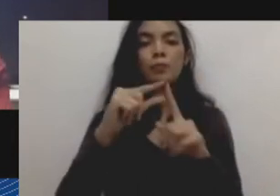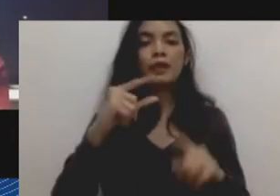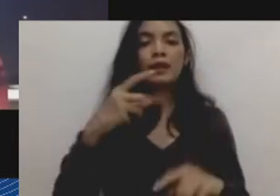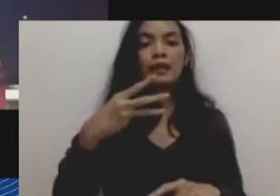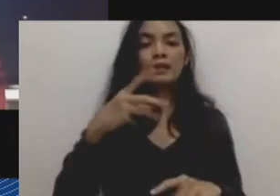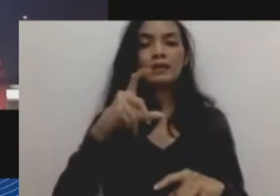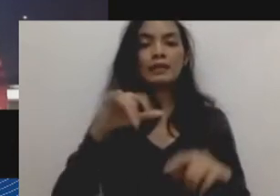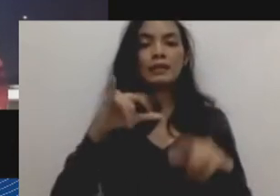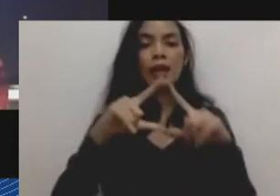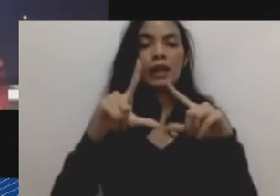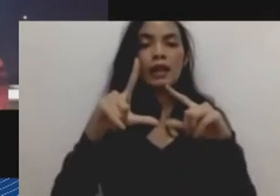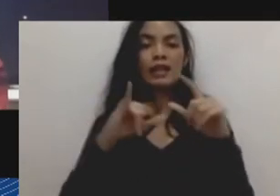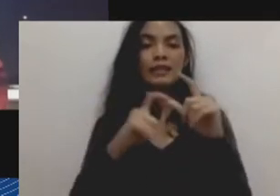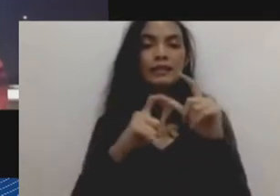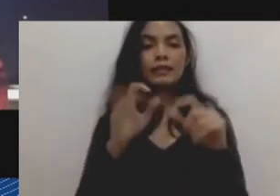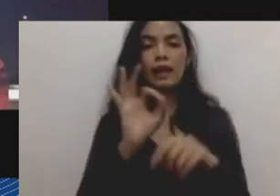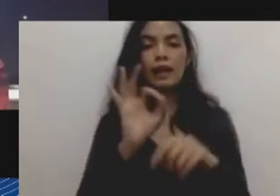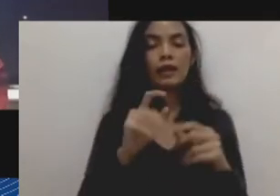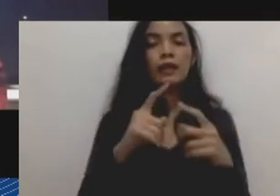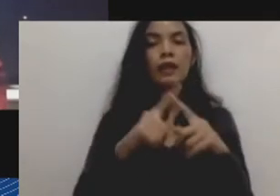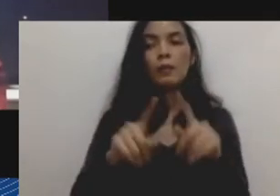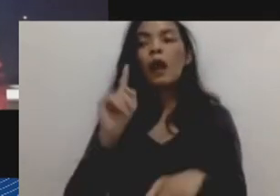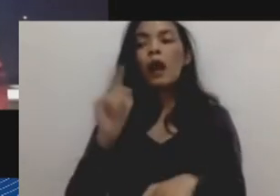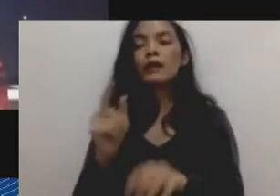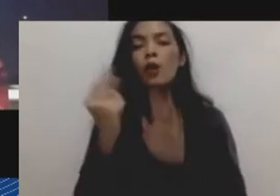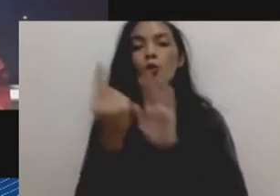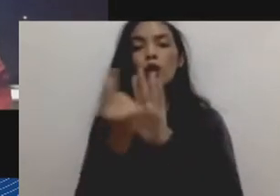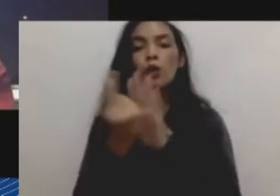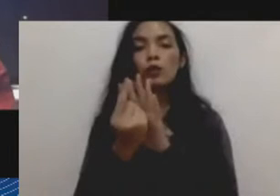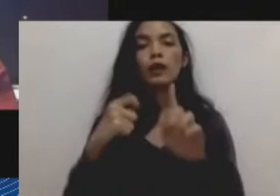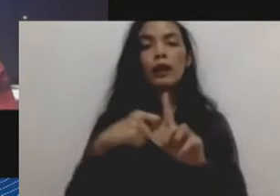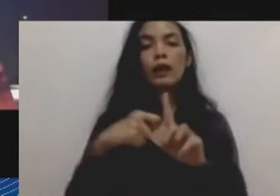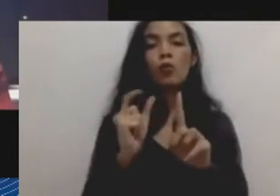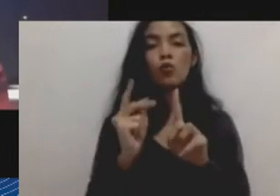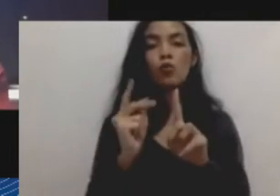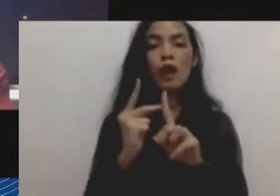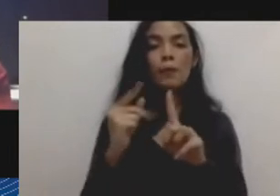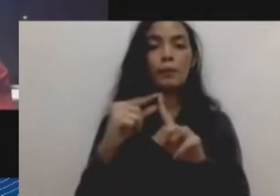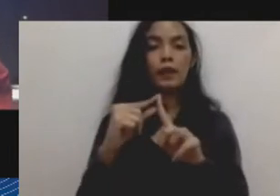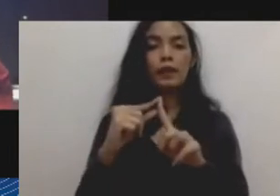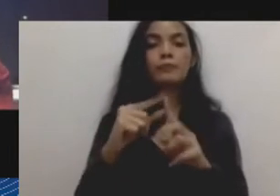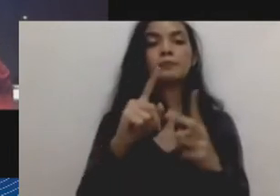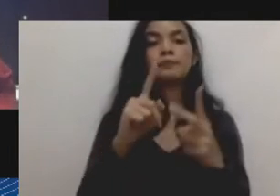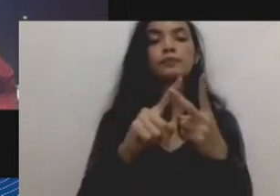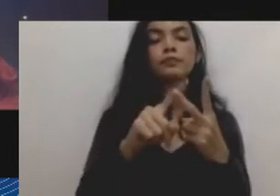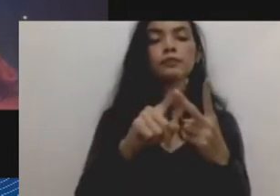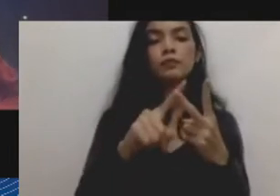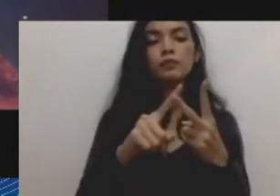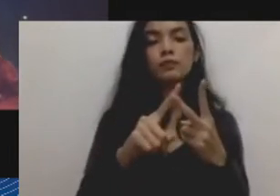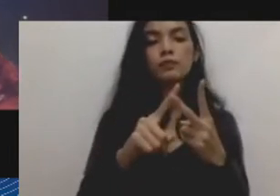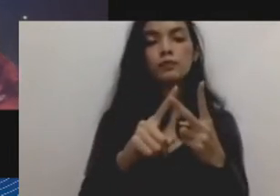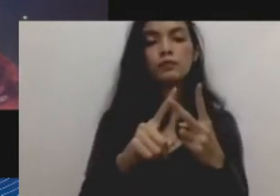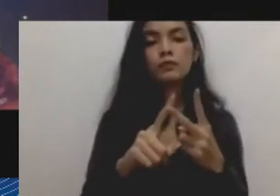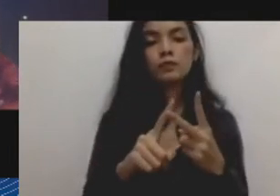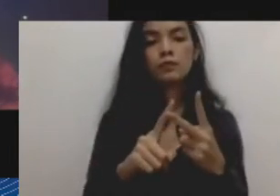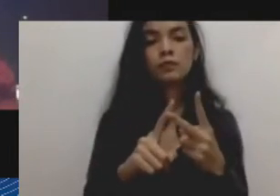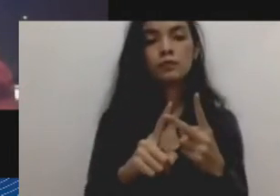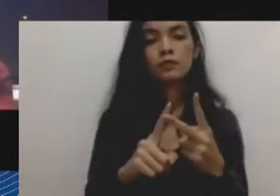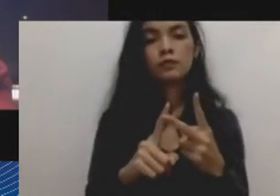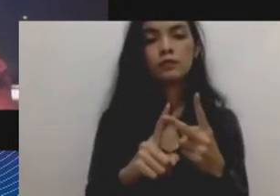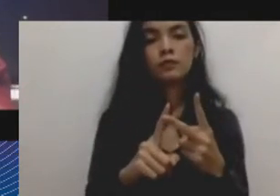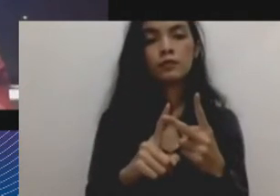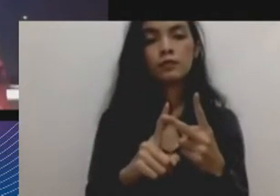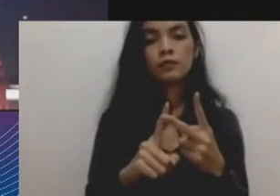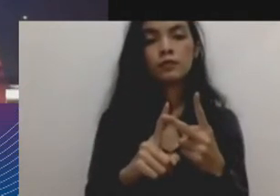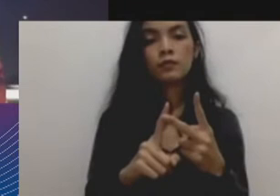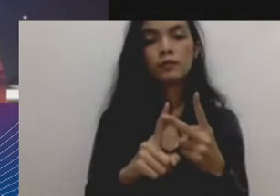Undang-undang KUHP, kemudian we have also the, there's see the in term of the what is it of the